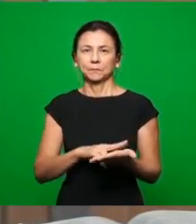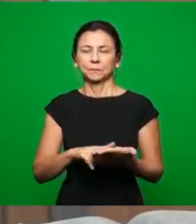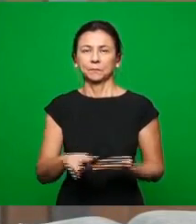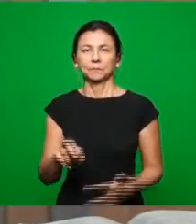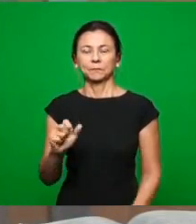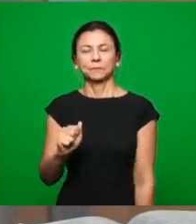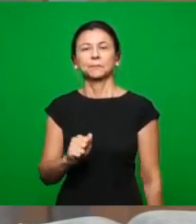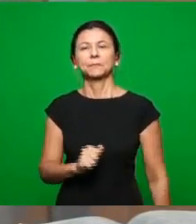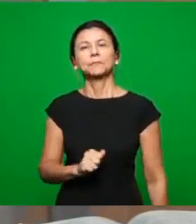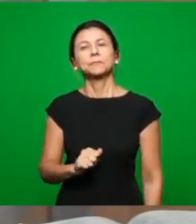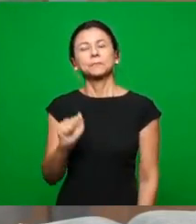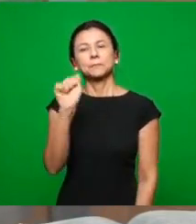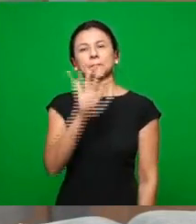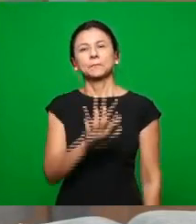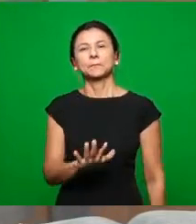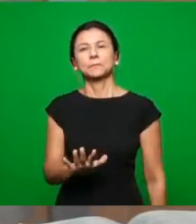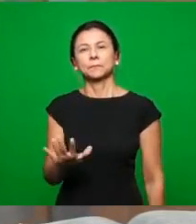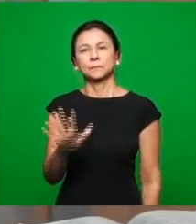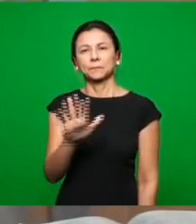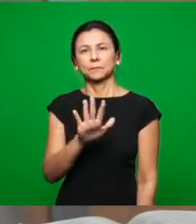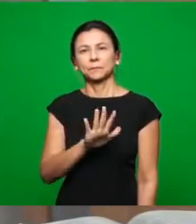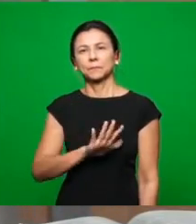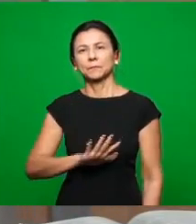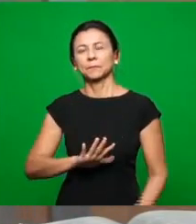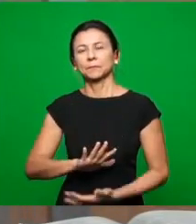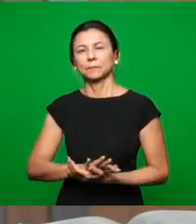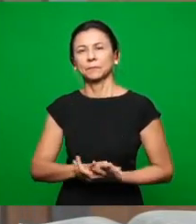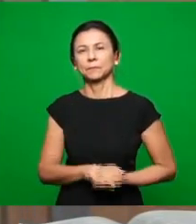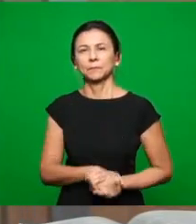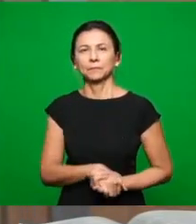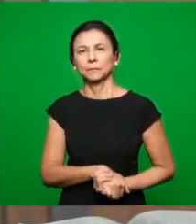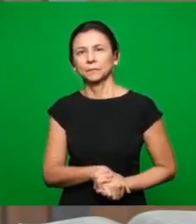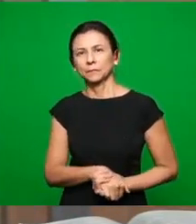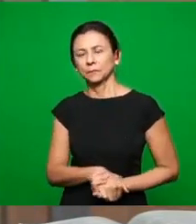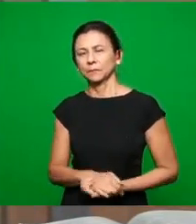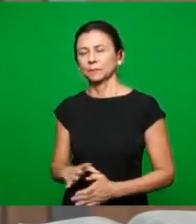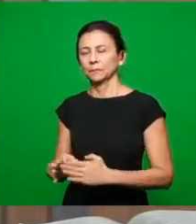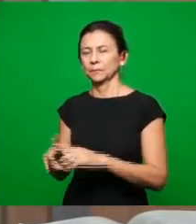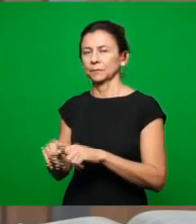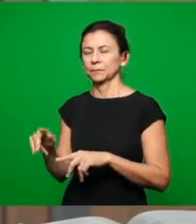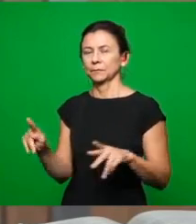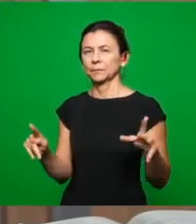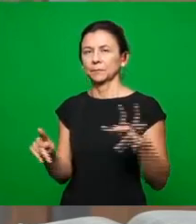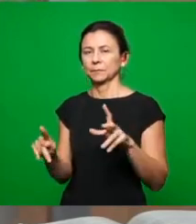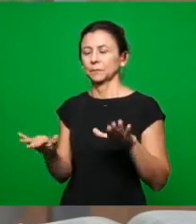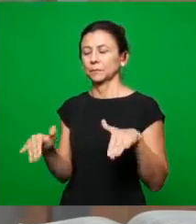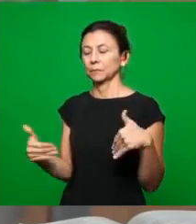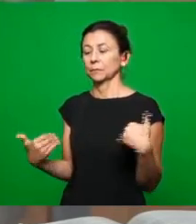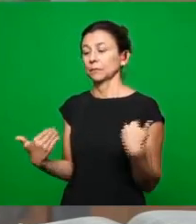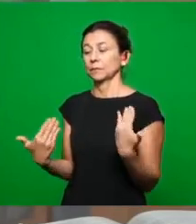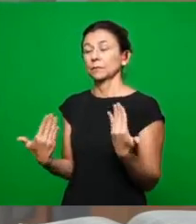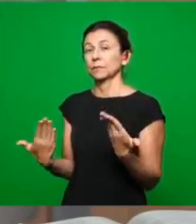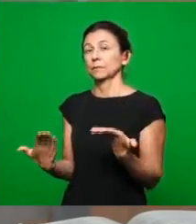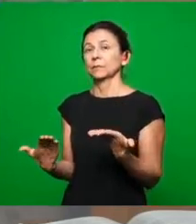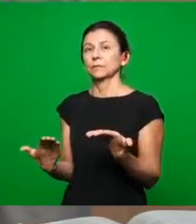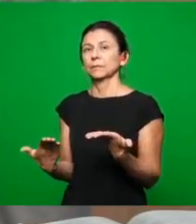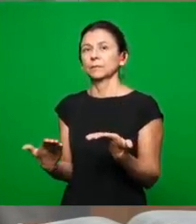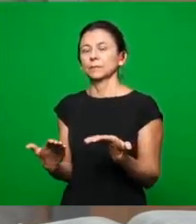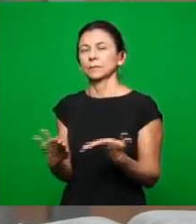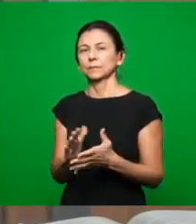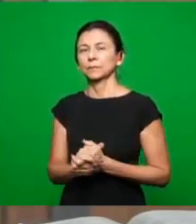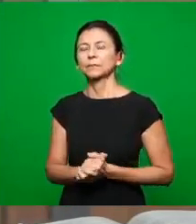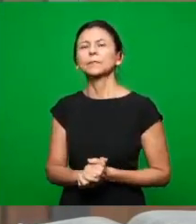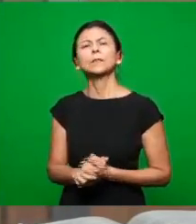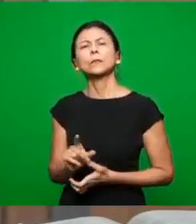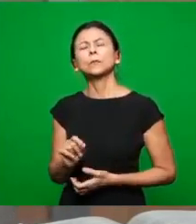the letters of Asia. Let's go to the question about the Church of Pergamo. So what was the instrument